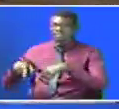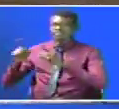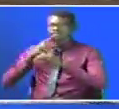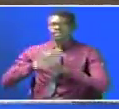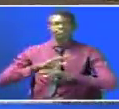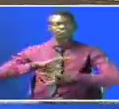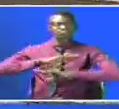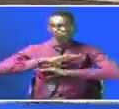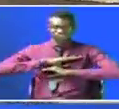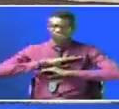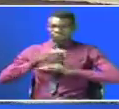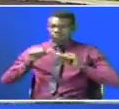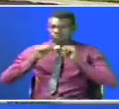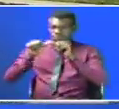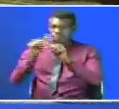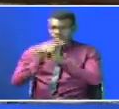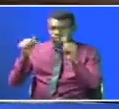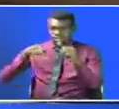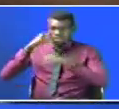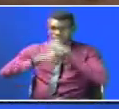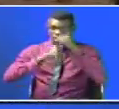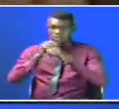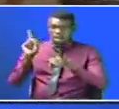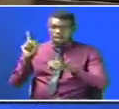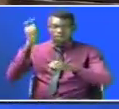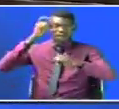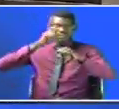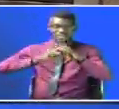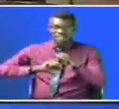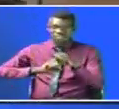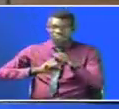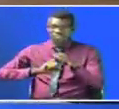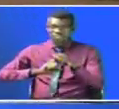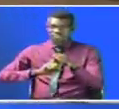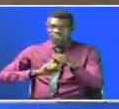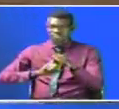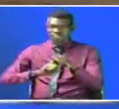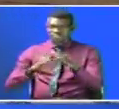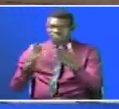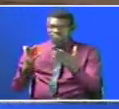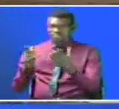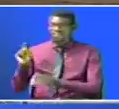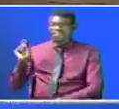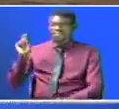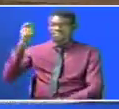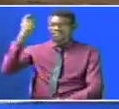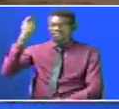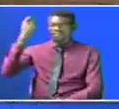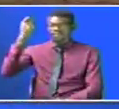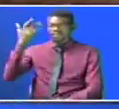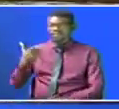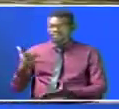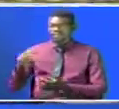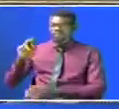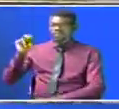with the progress made so far. This year will be the first time the national salute shall be received from the Kenya Navy. Traditionally,